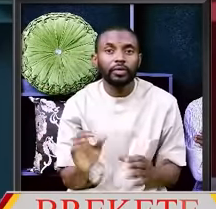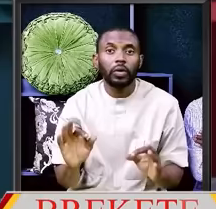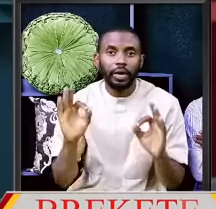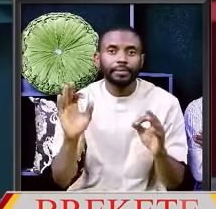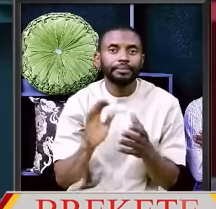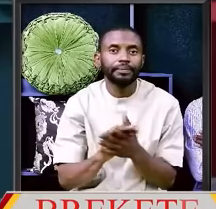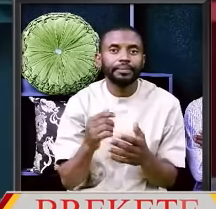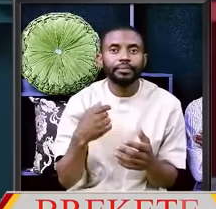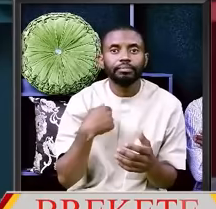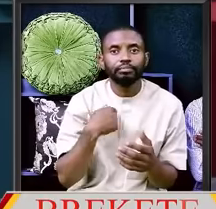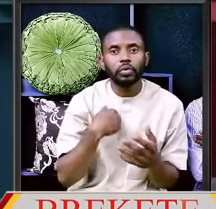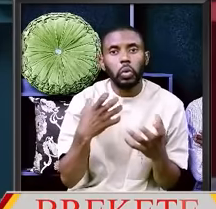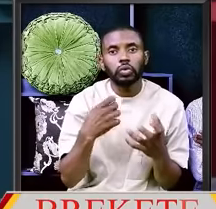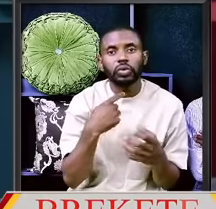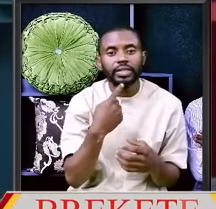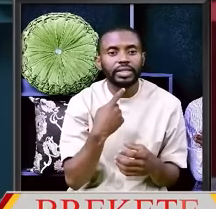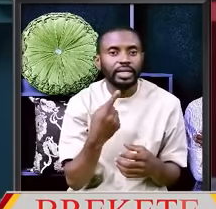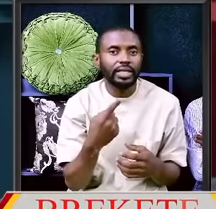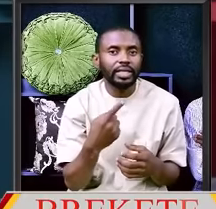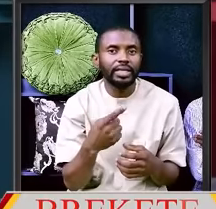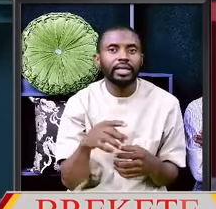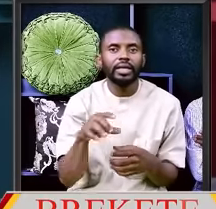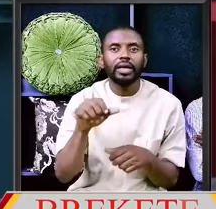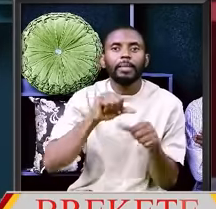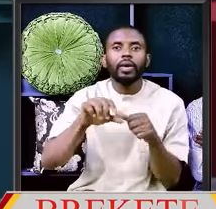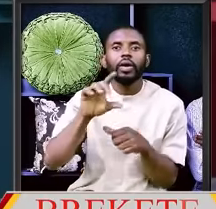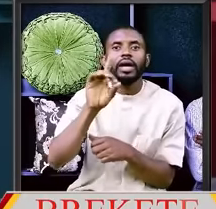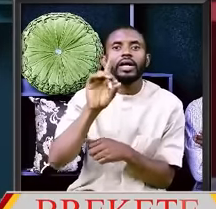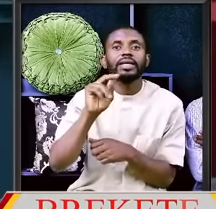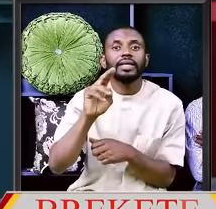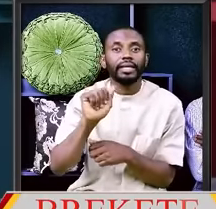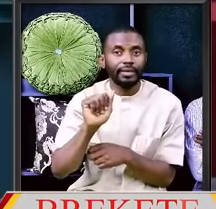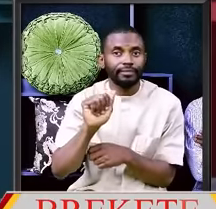Okay. What I want to say about the DNA, sir.